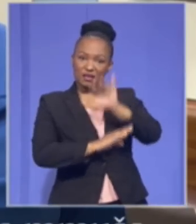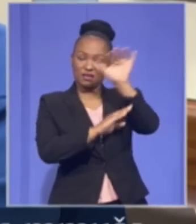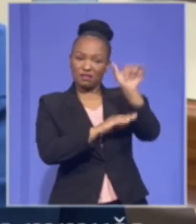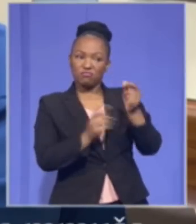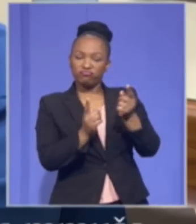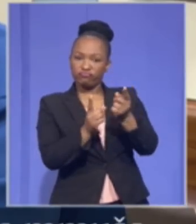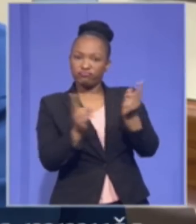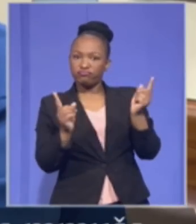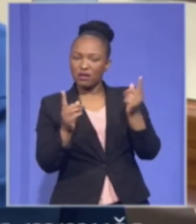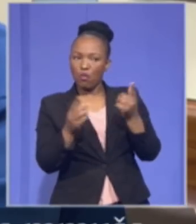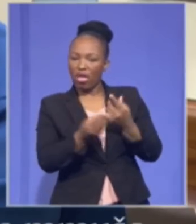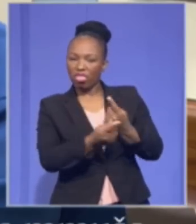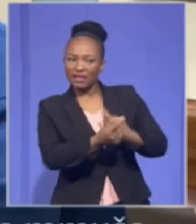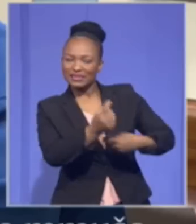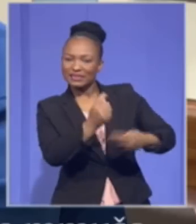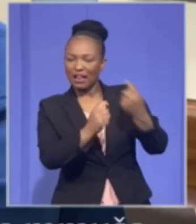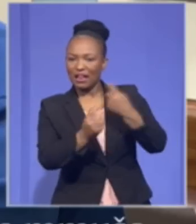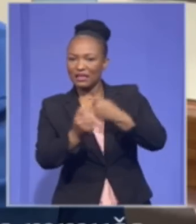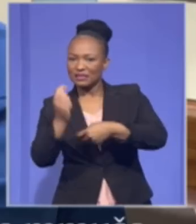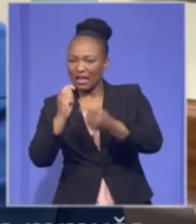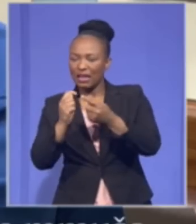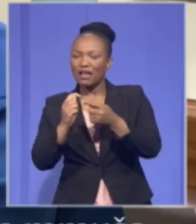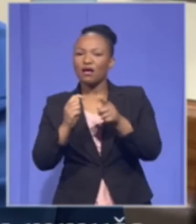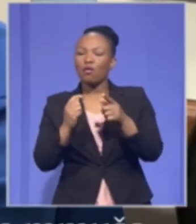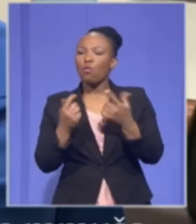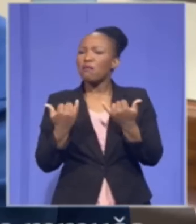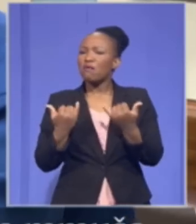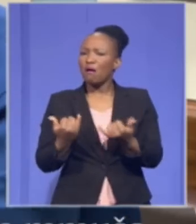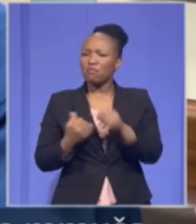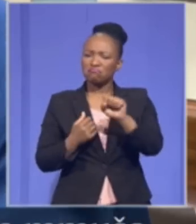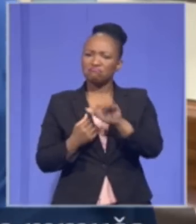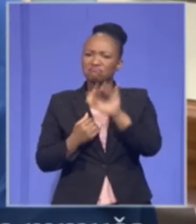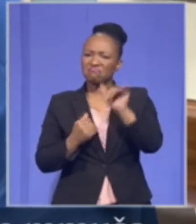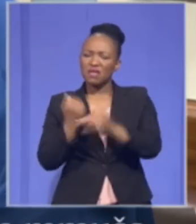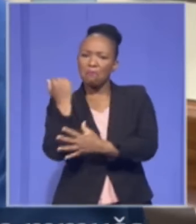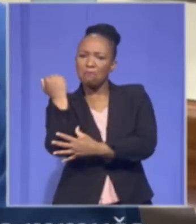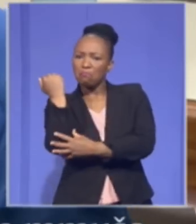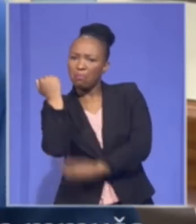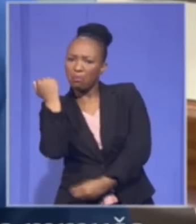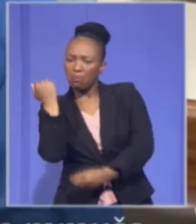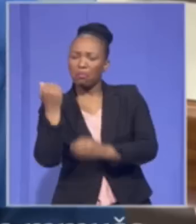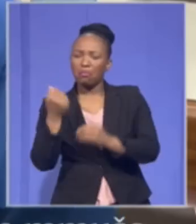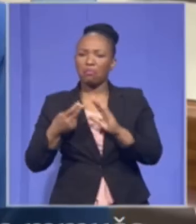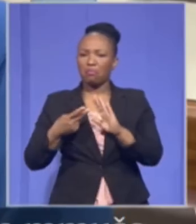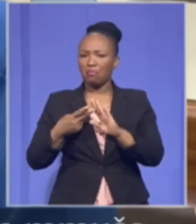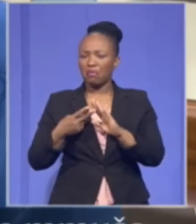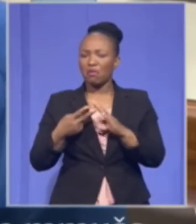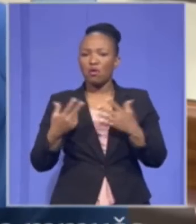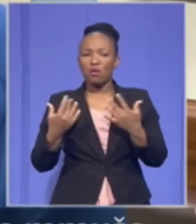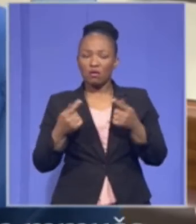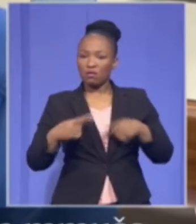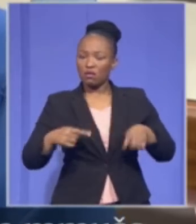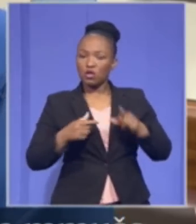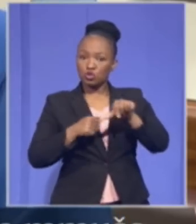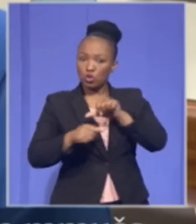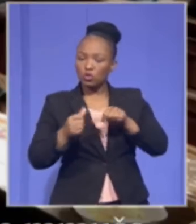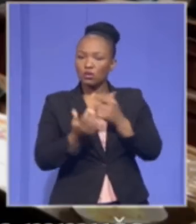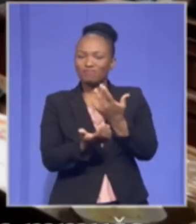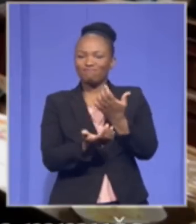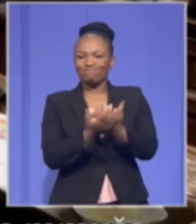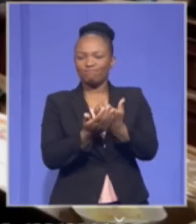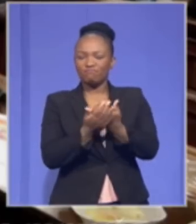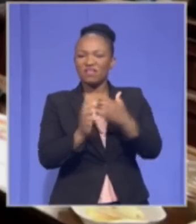course low economic growth, high unemployment, and poverty and inequality continues to characterize our socio-economic